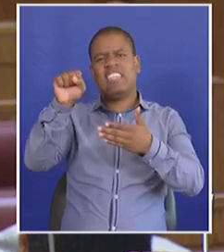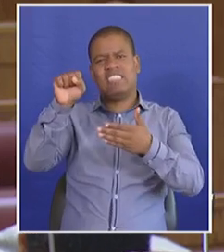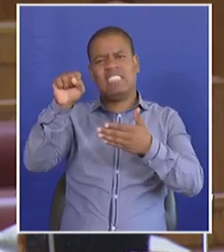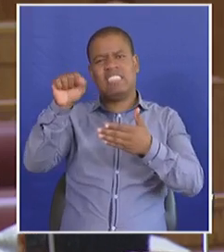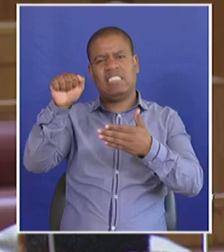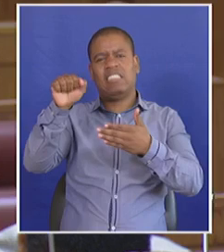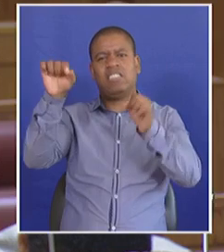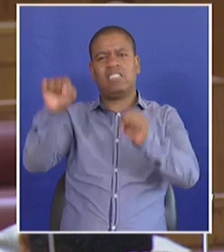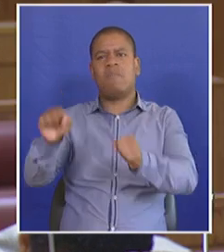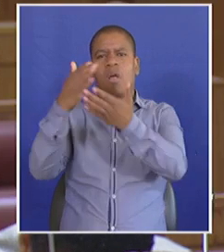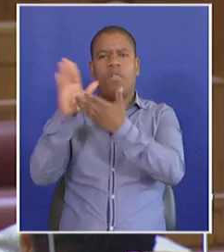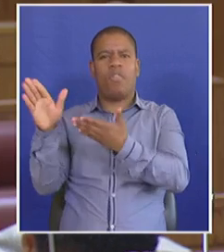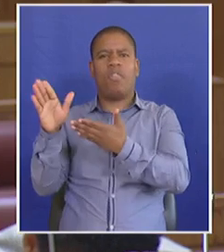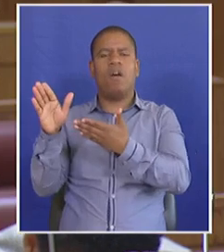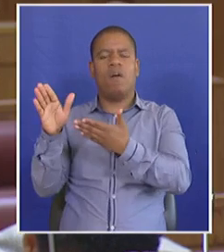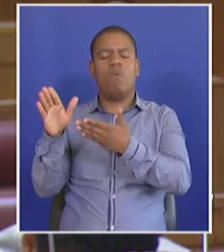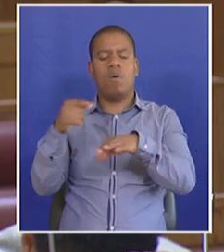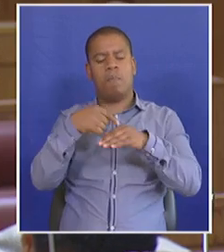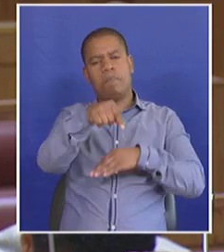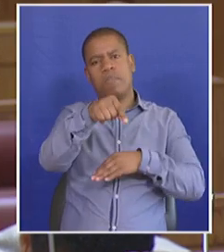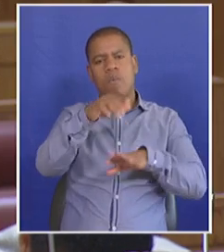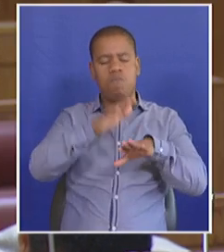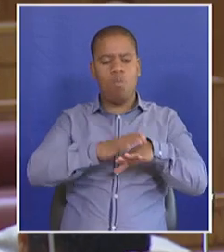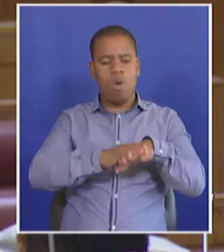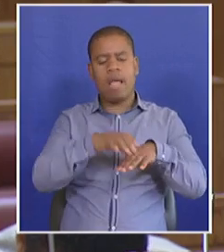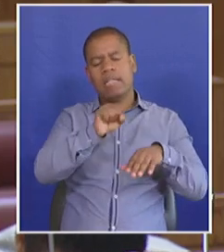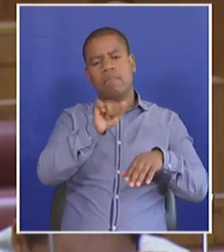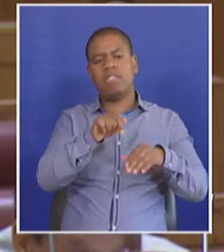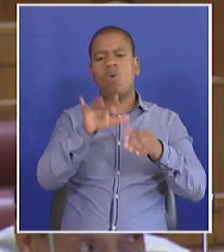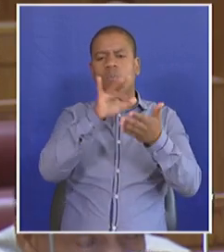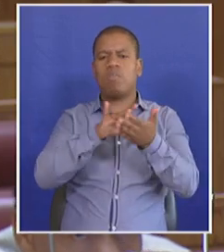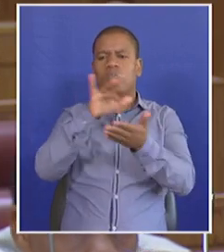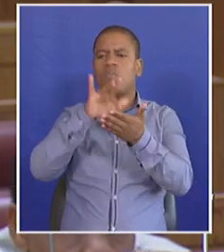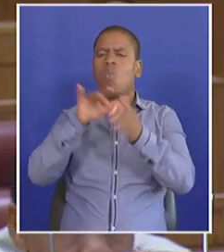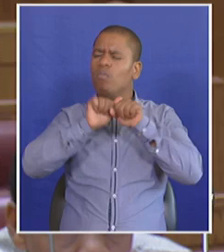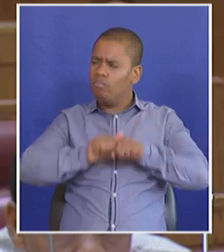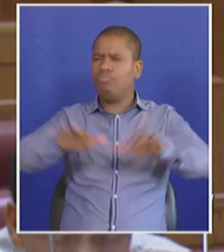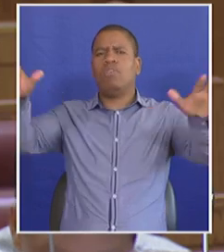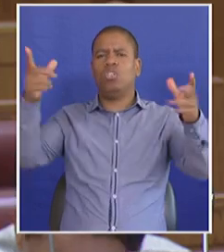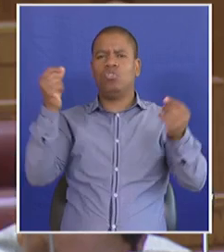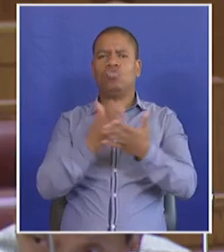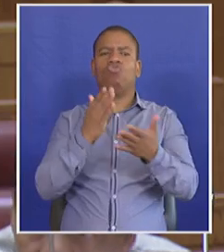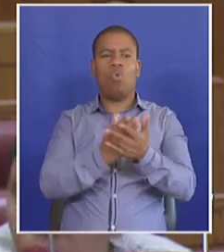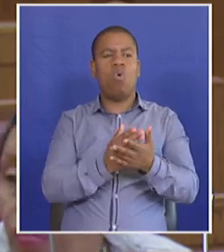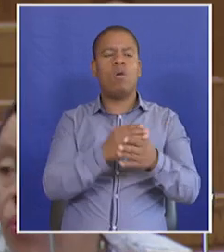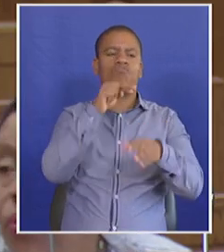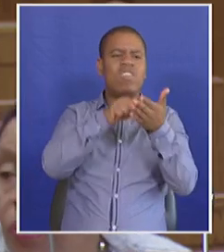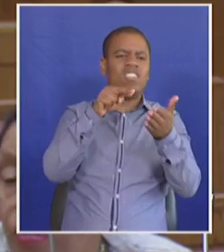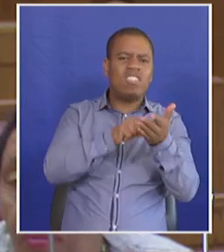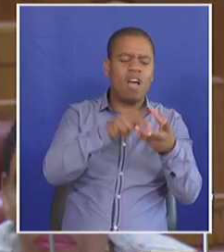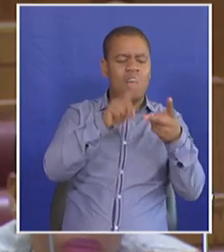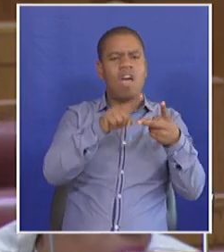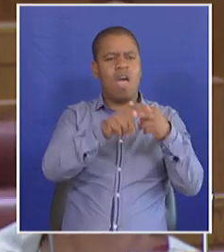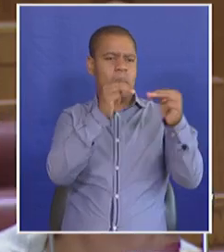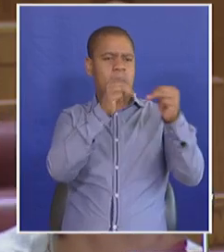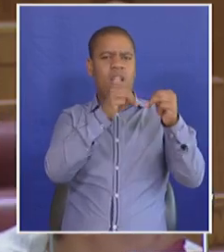ICD-MS system will also be rolled out in all SAPS stations to register, control, and manage cases